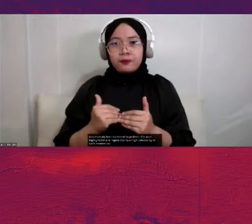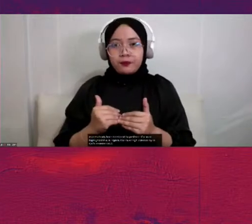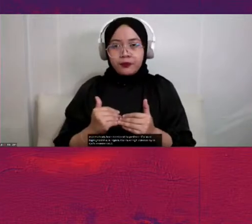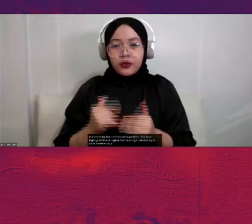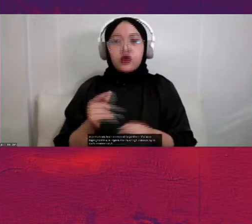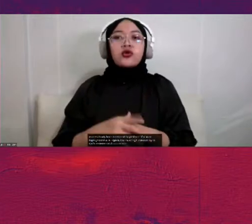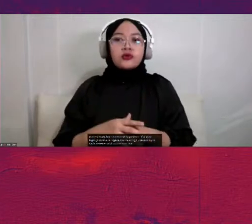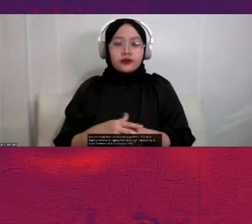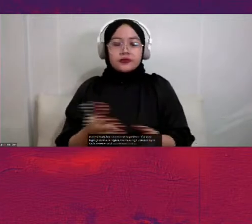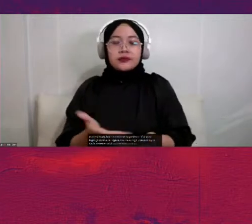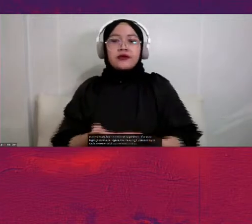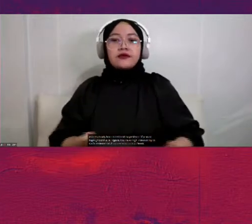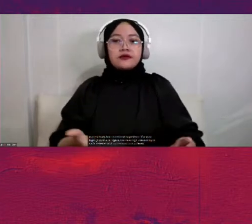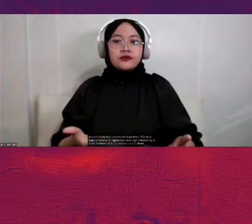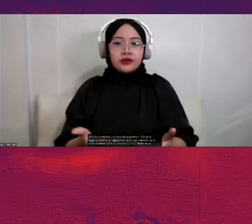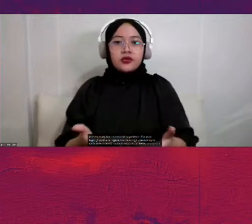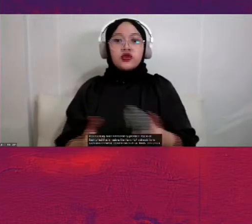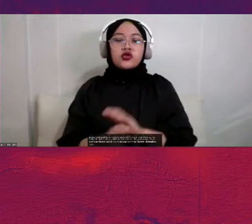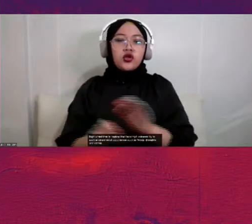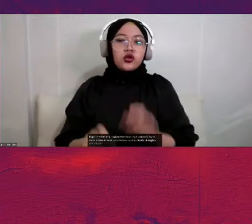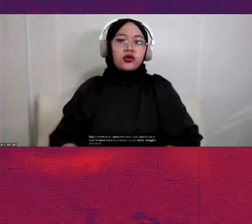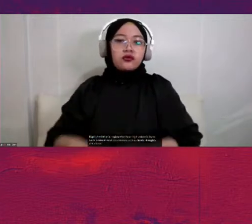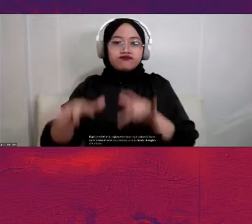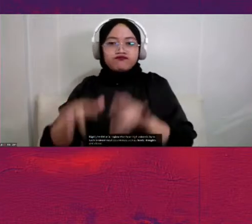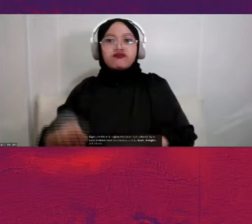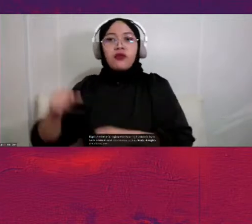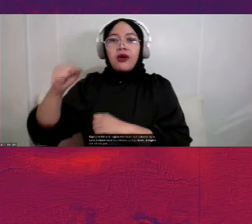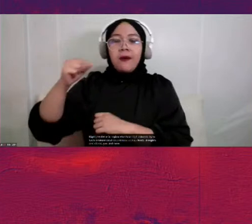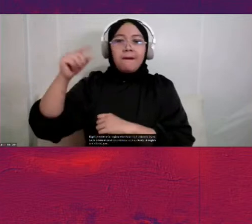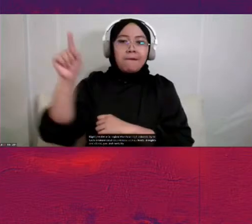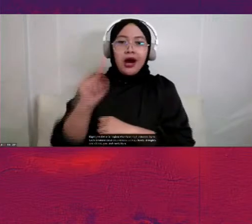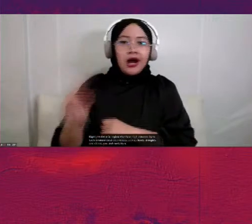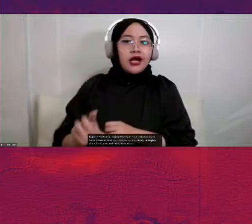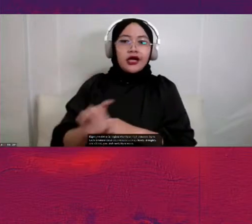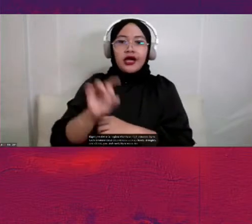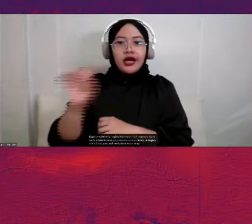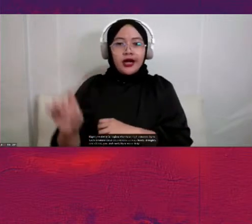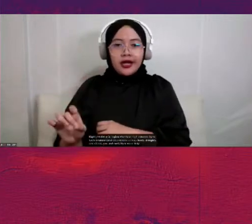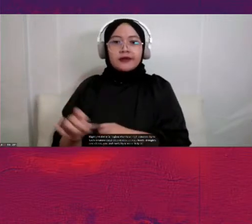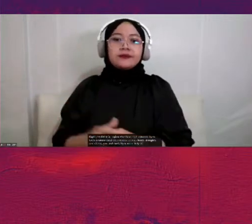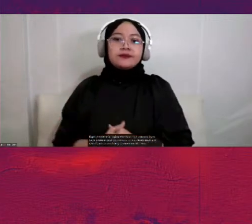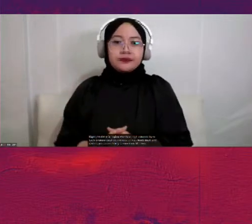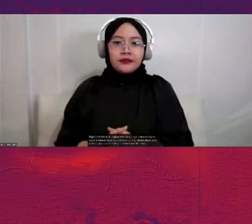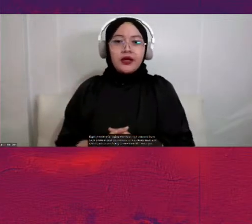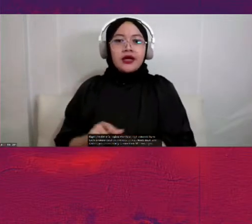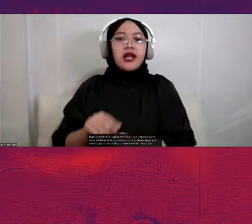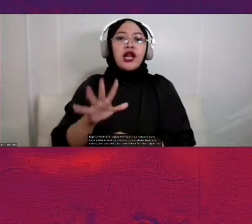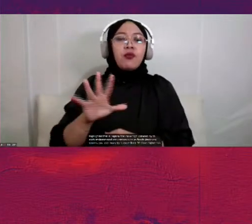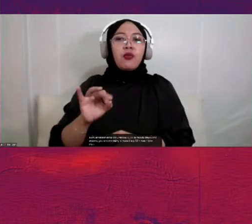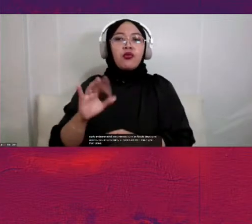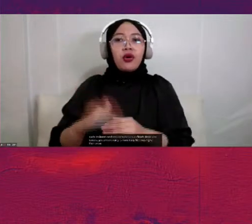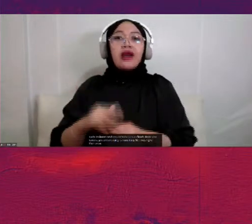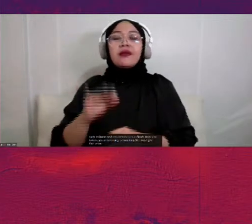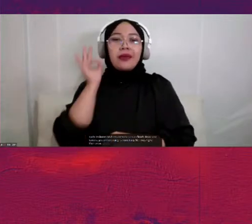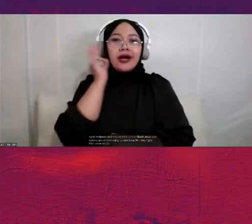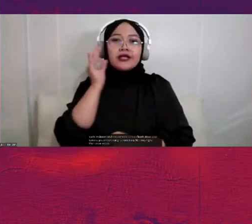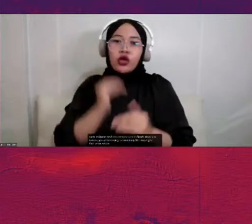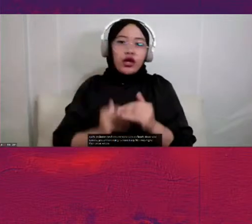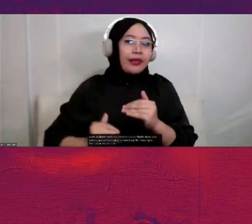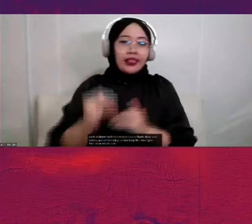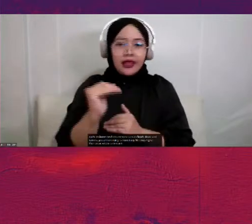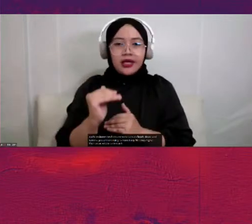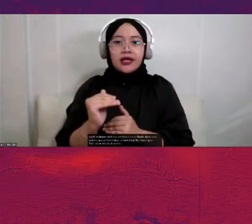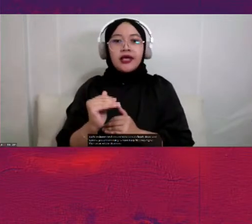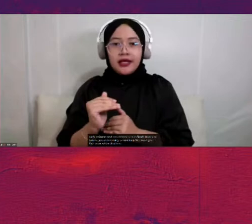environmental occurrences such as floods, droughts, and storms, human mortality is more likely, 50 times higher than in areas where